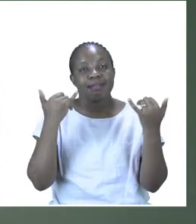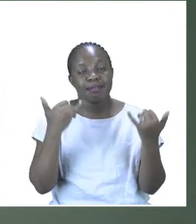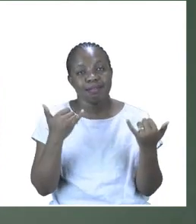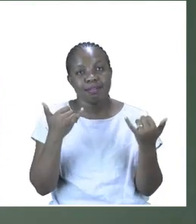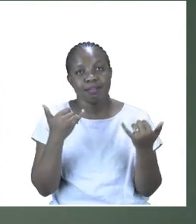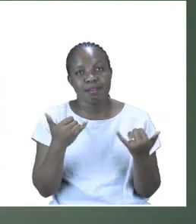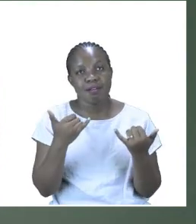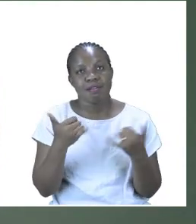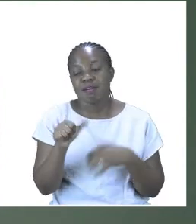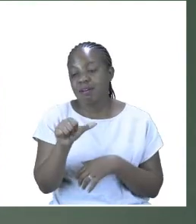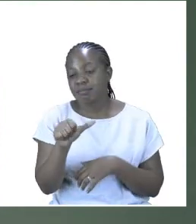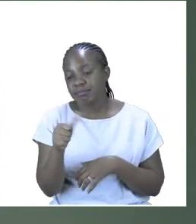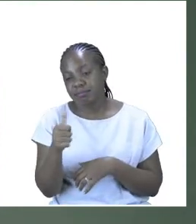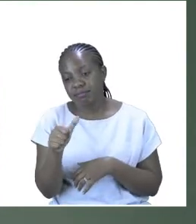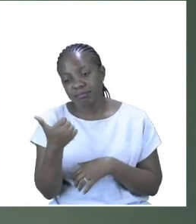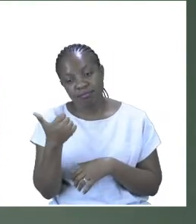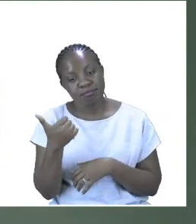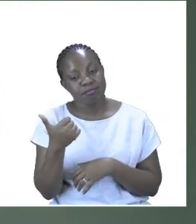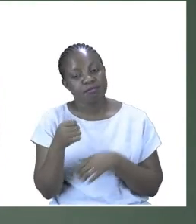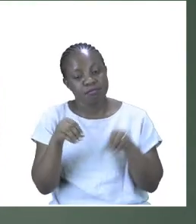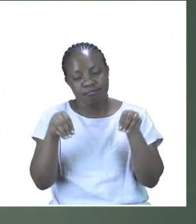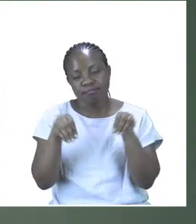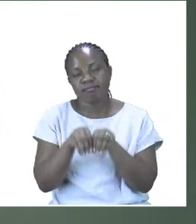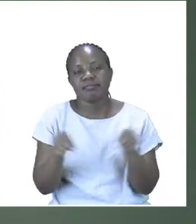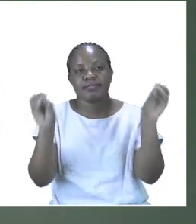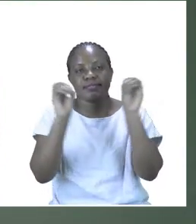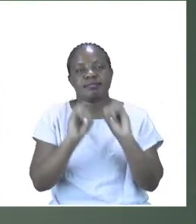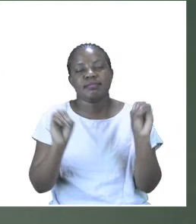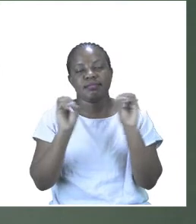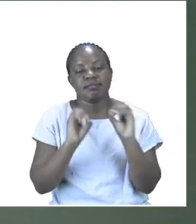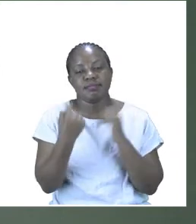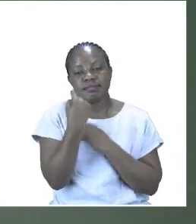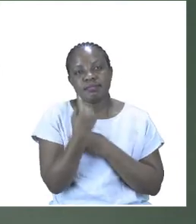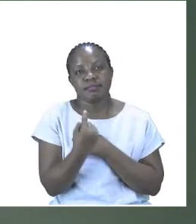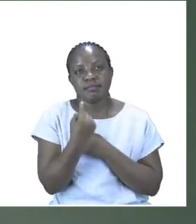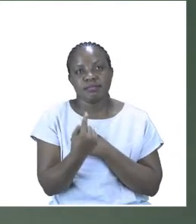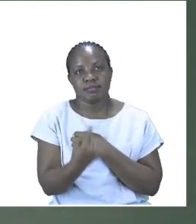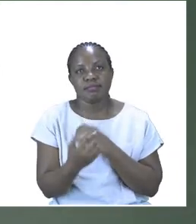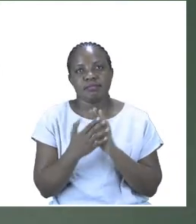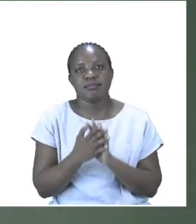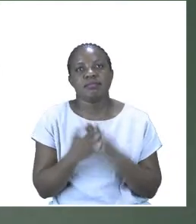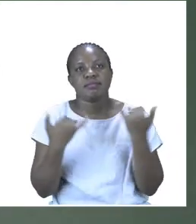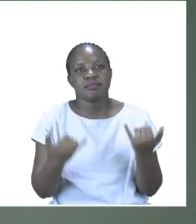do the rest. In the meantime, let's take a look at page